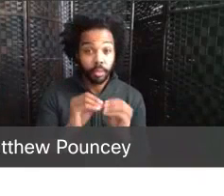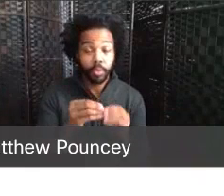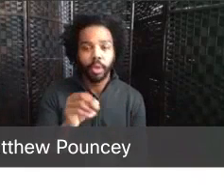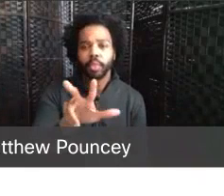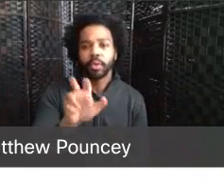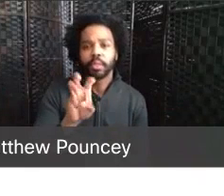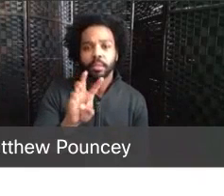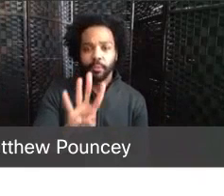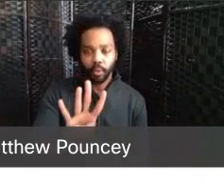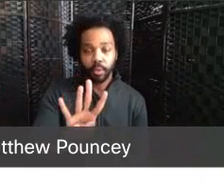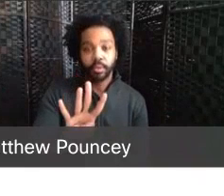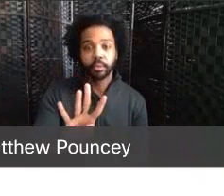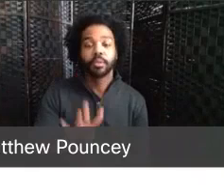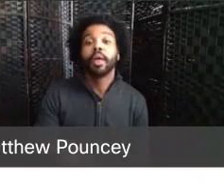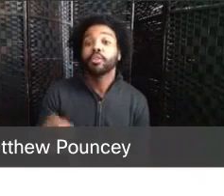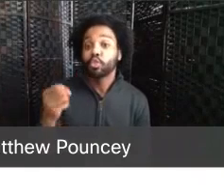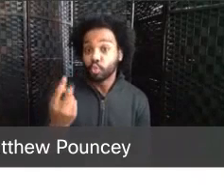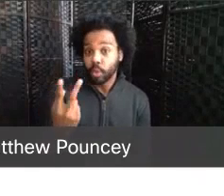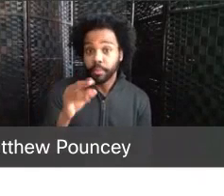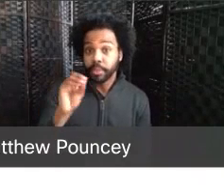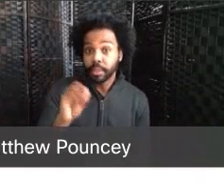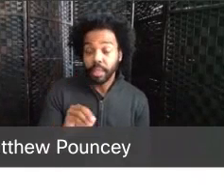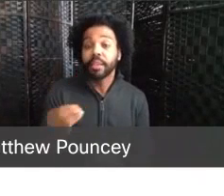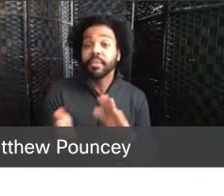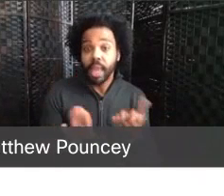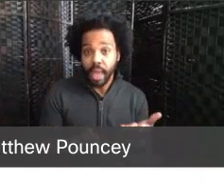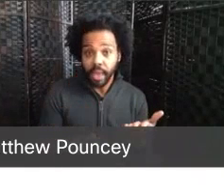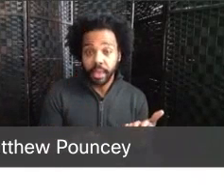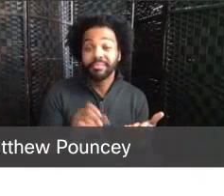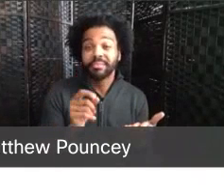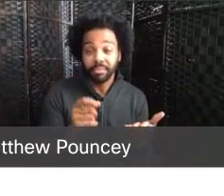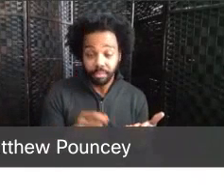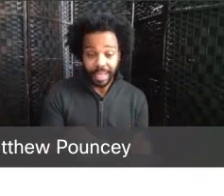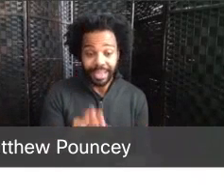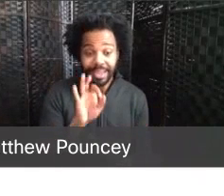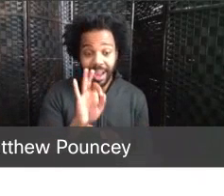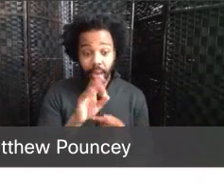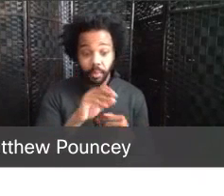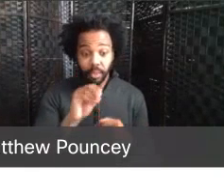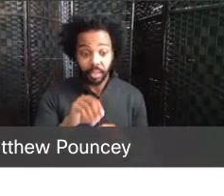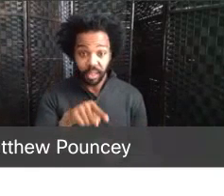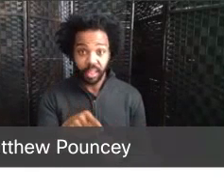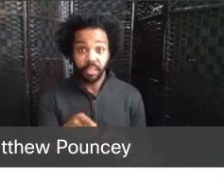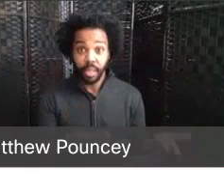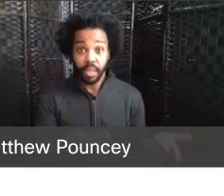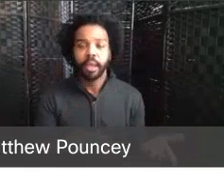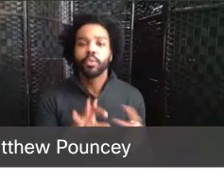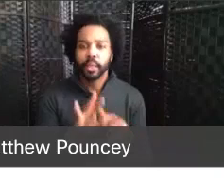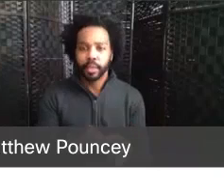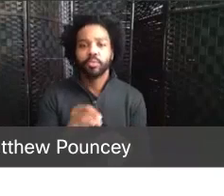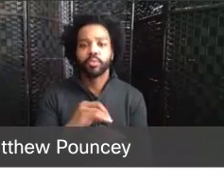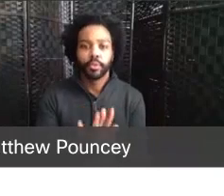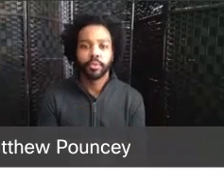had 12% who have died, and 9% of those have been confirmed as COVID related.